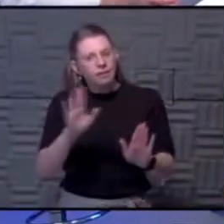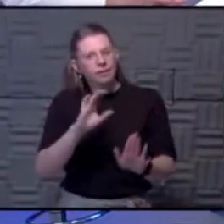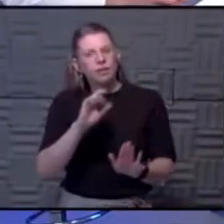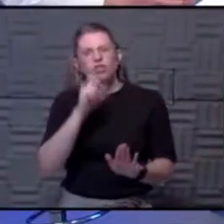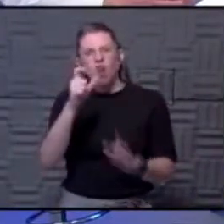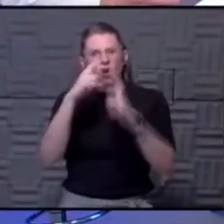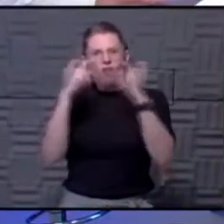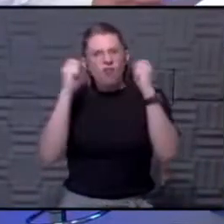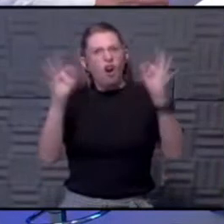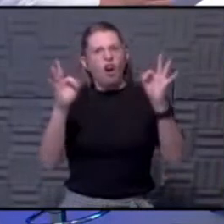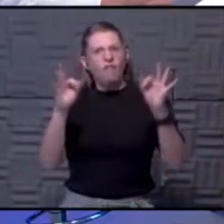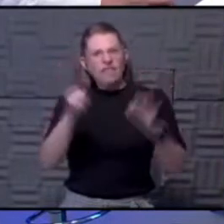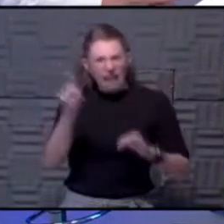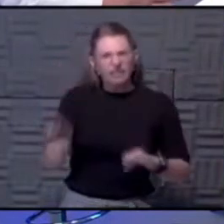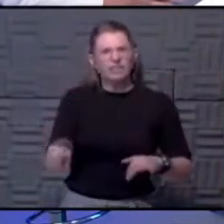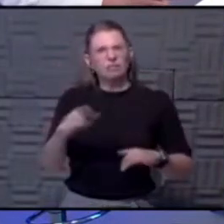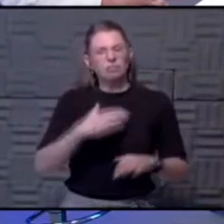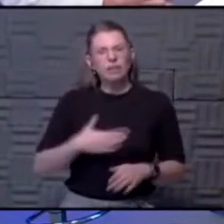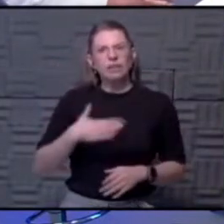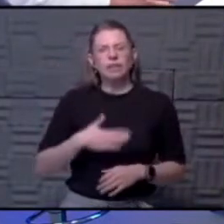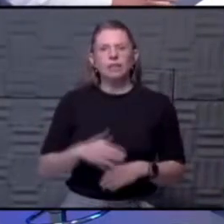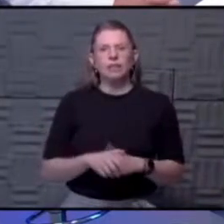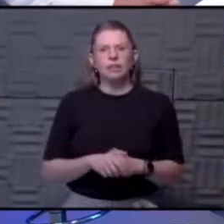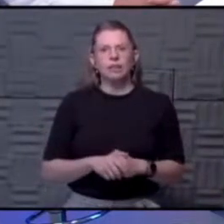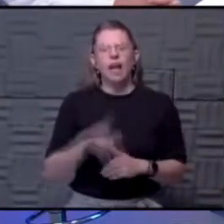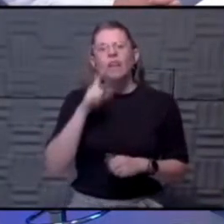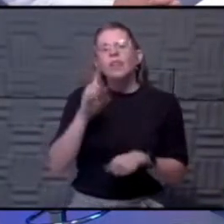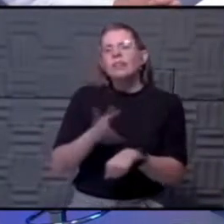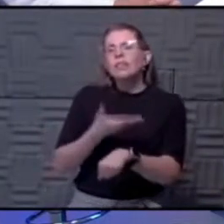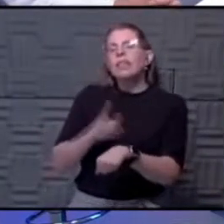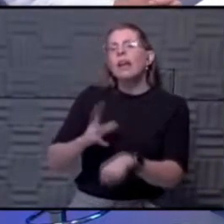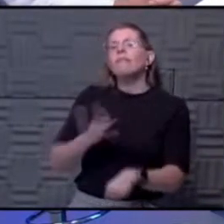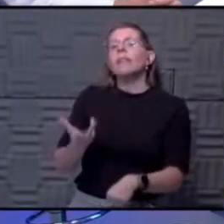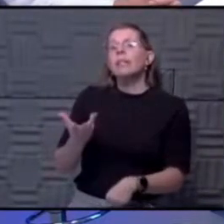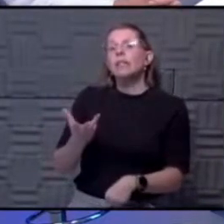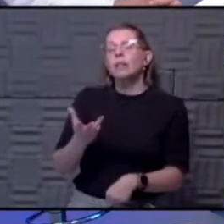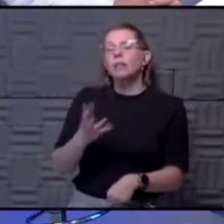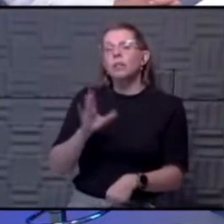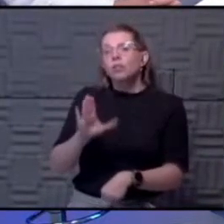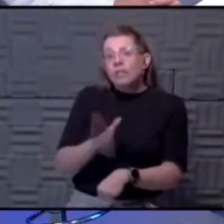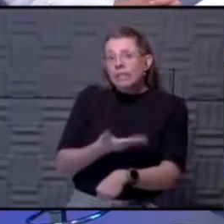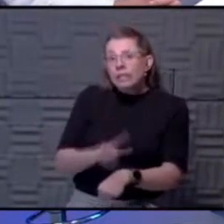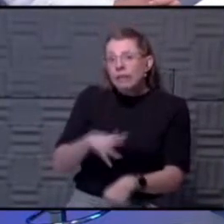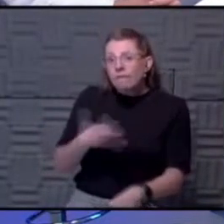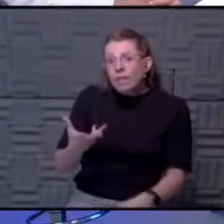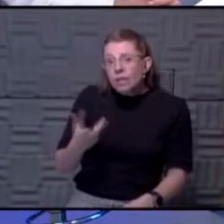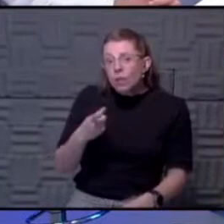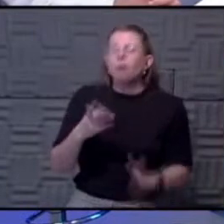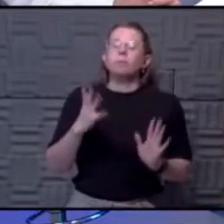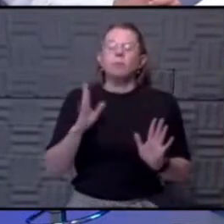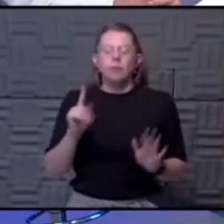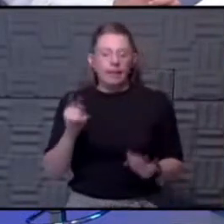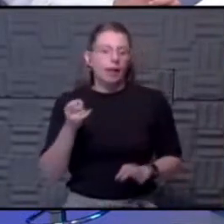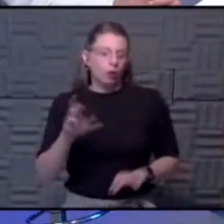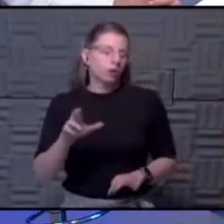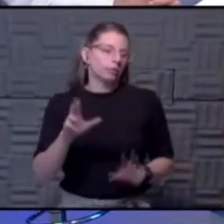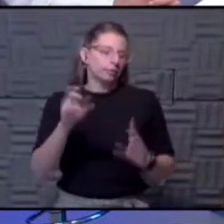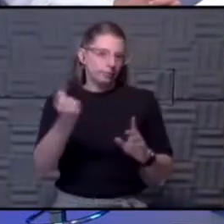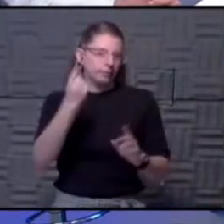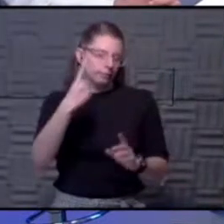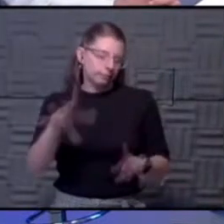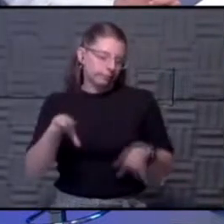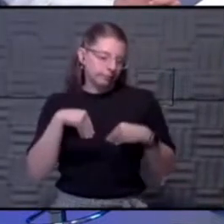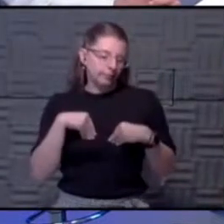don't take off your mask, Texas, I please. think it was your singing he was offended. Oh, my singing was Oh, it's offended. great. Okay, It was Taylor, that's wonderful. fair. My singing